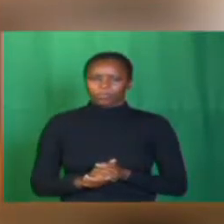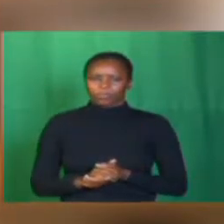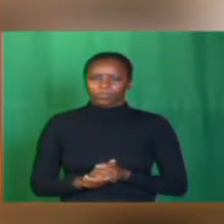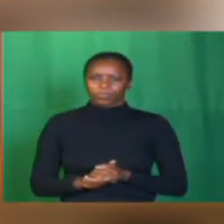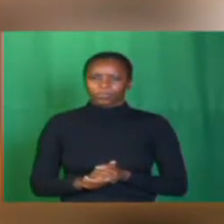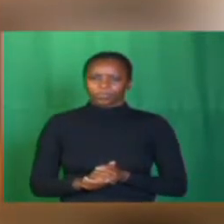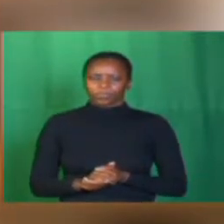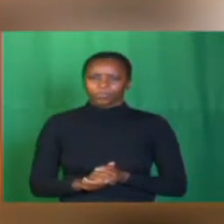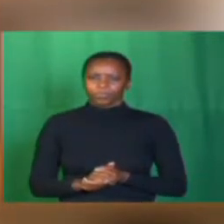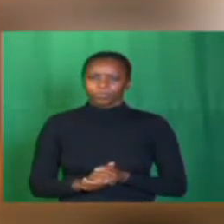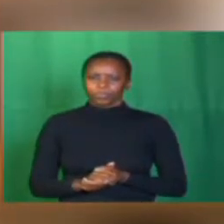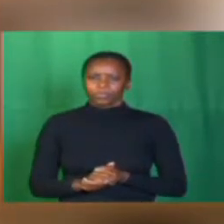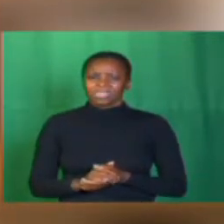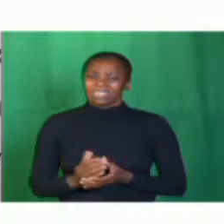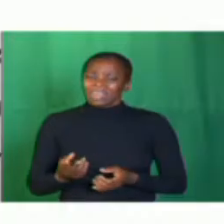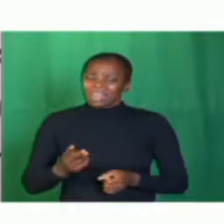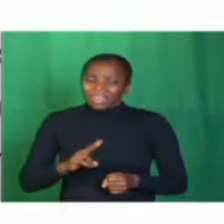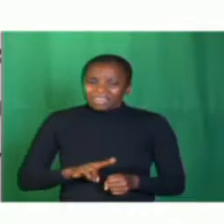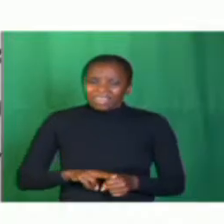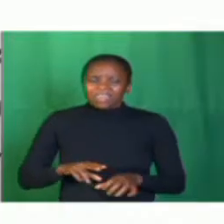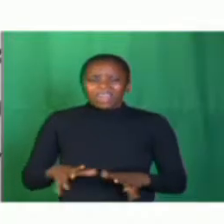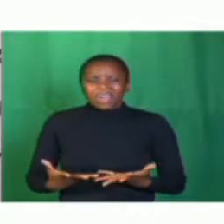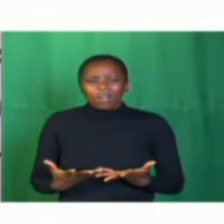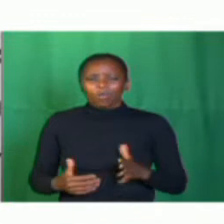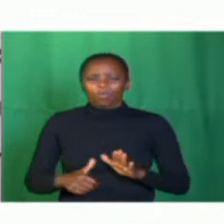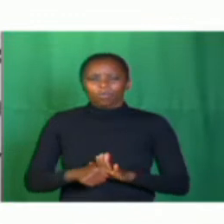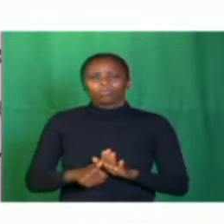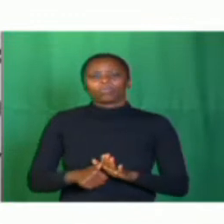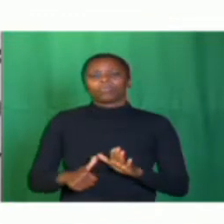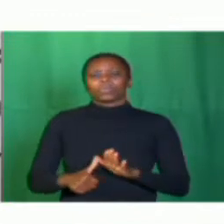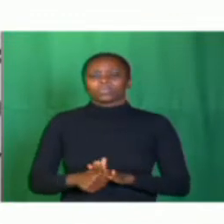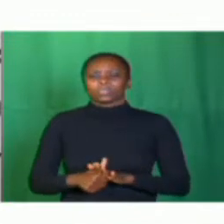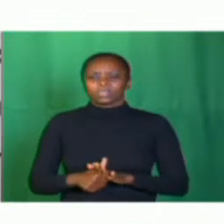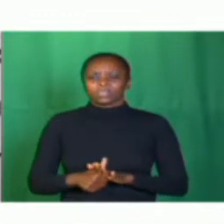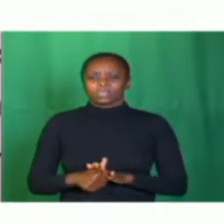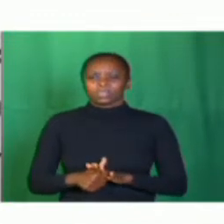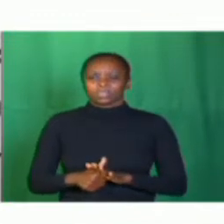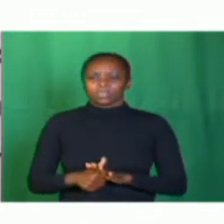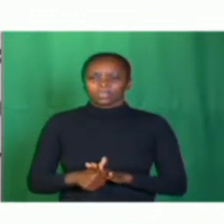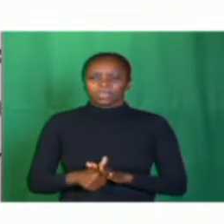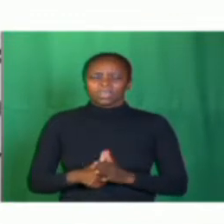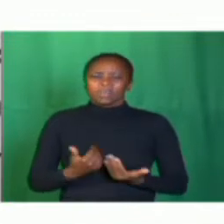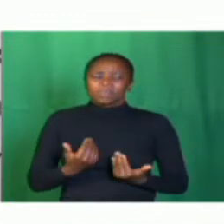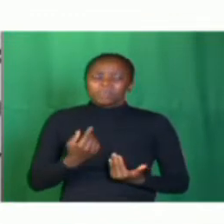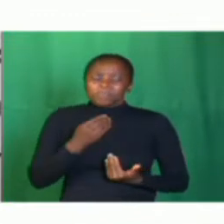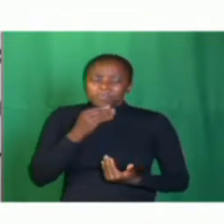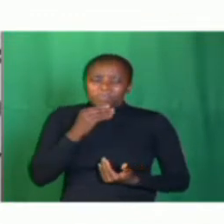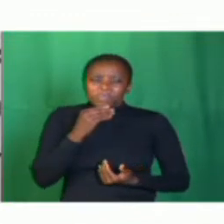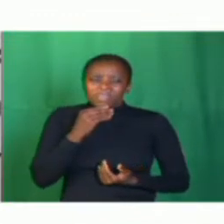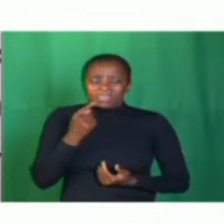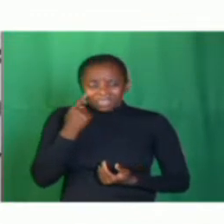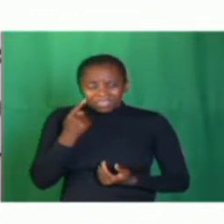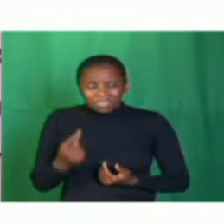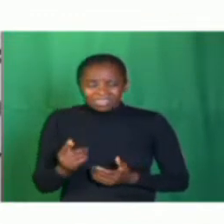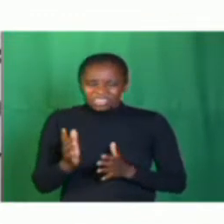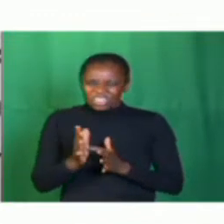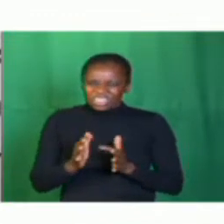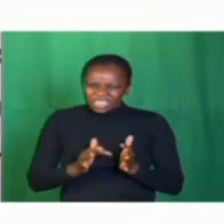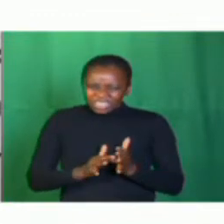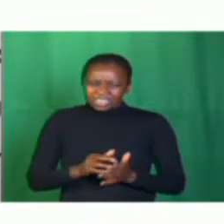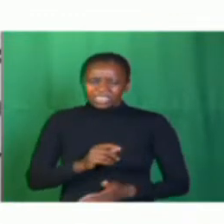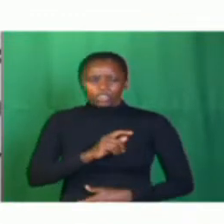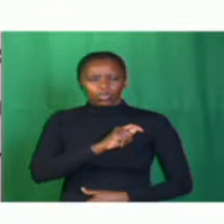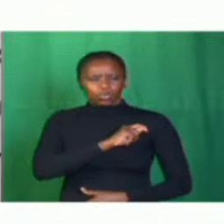Also, the ascension is important because it presents Jesus Christ as the true